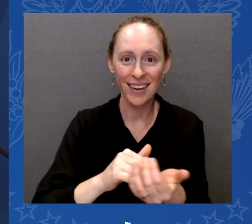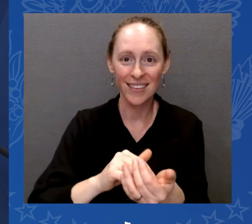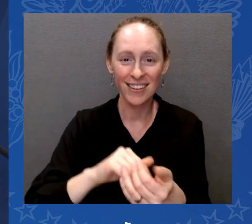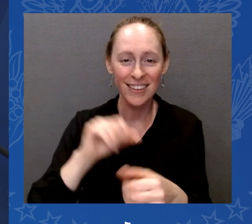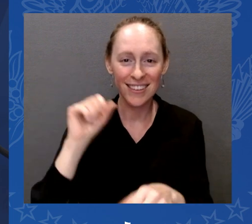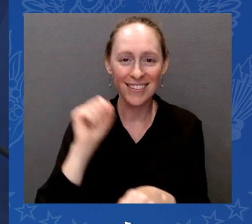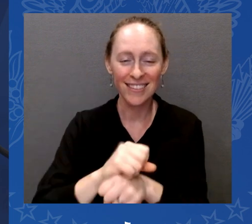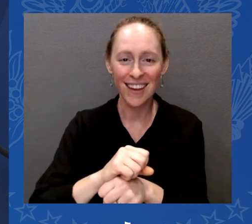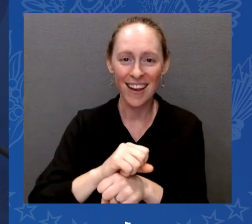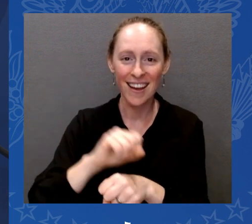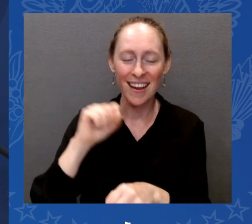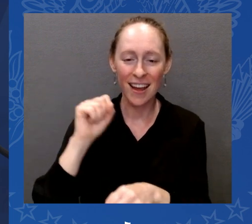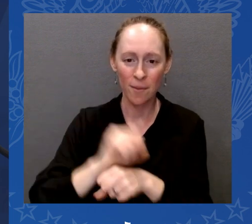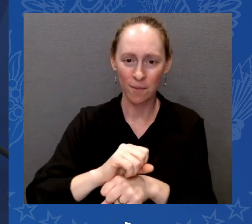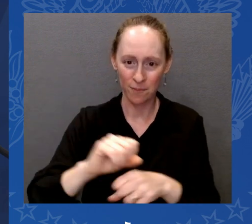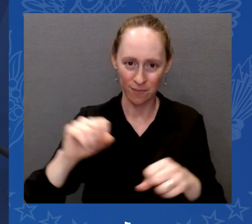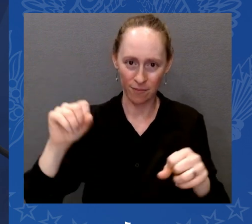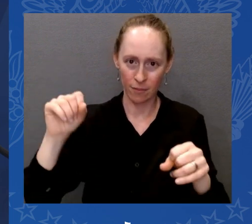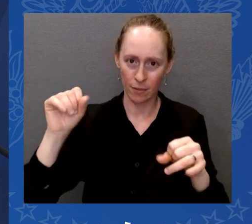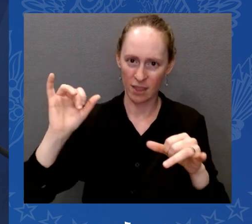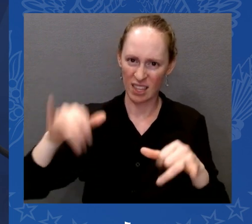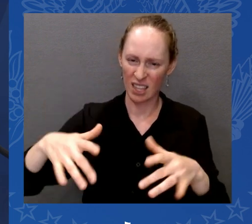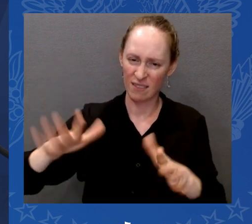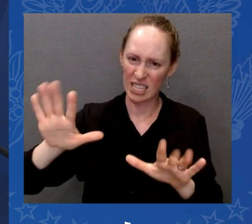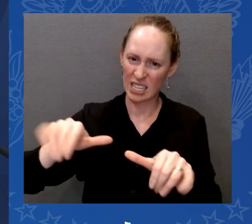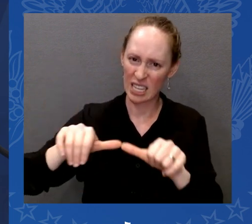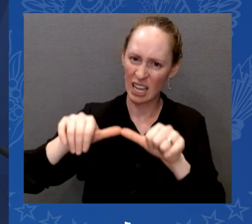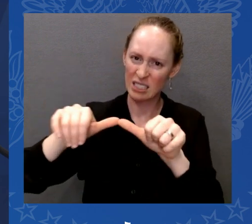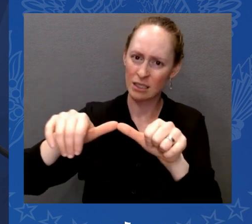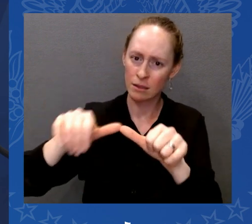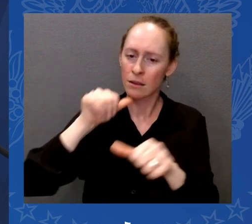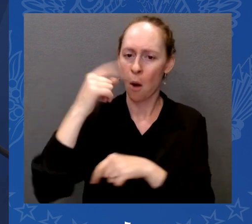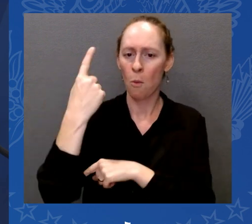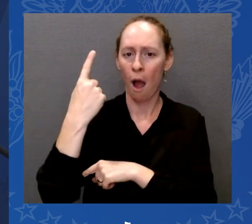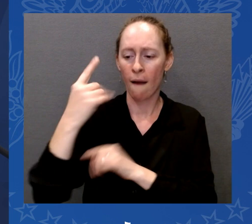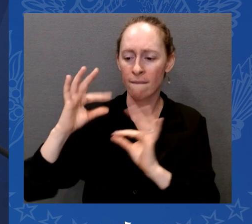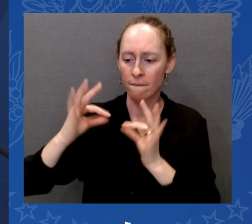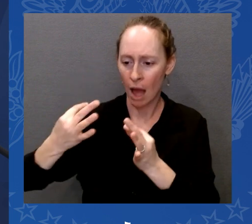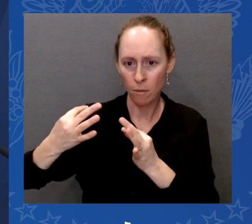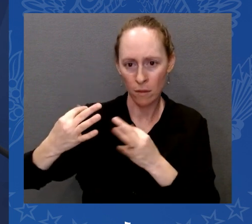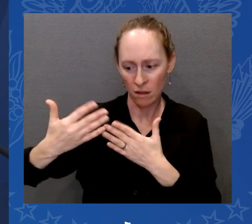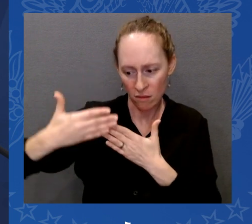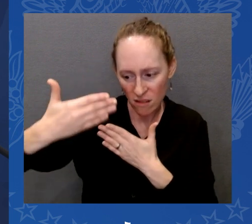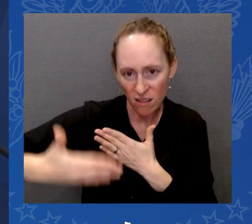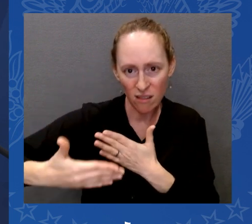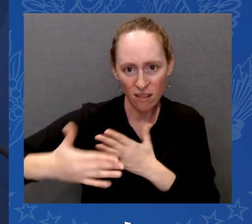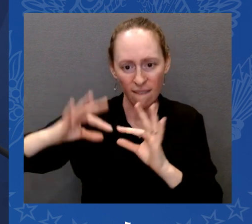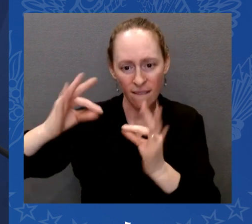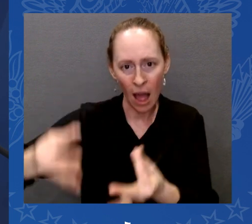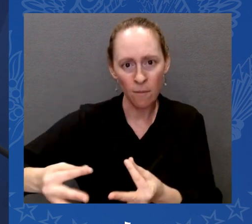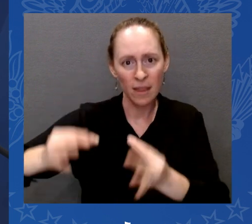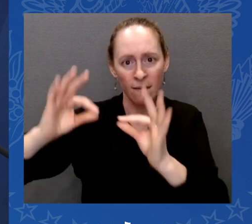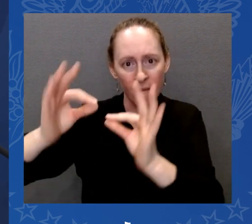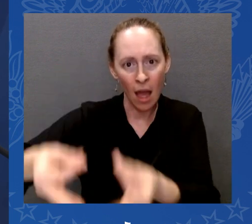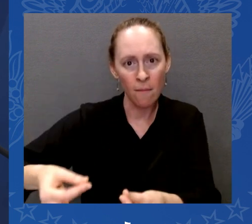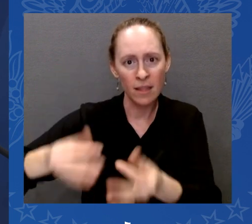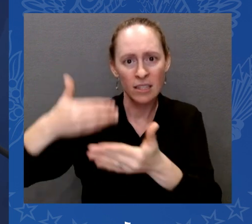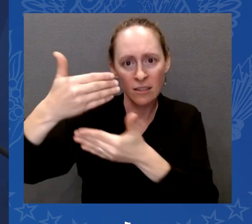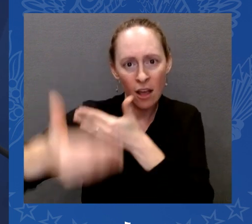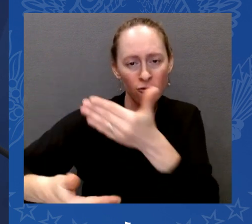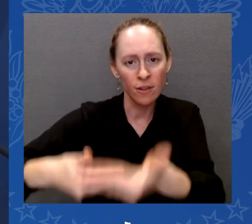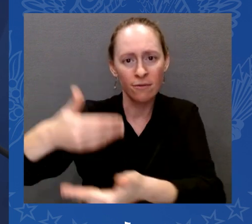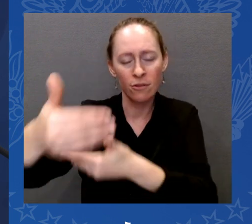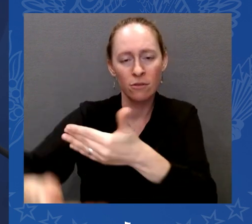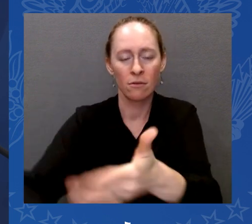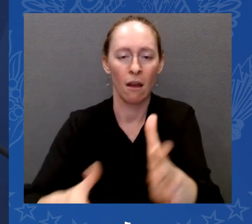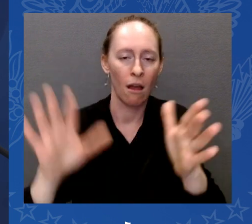not just this generation, but the next 3. This is extraordinary for what it will do for Central and Upstate New York. It is extraordinary.